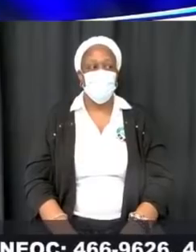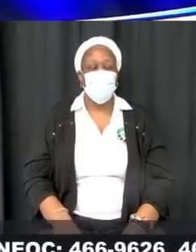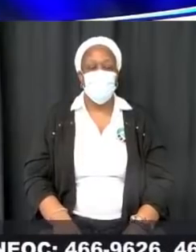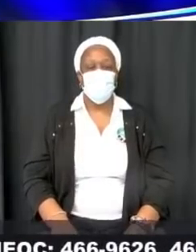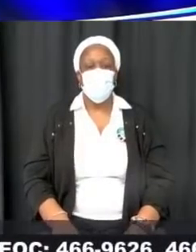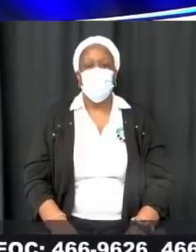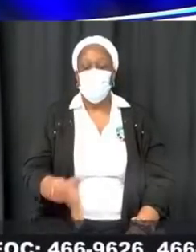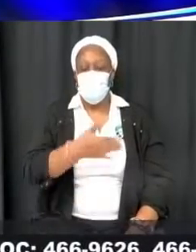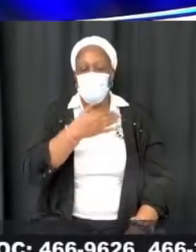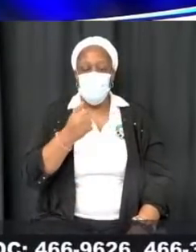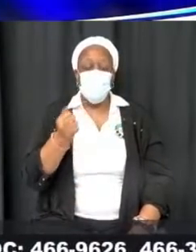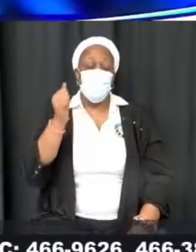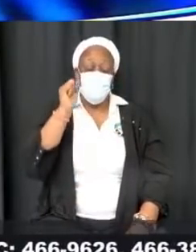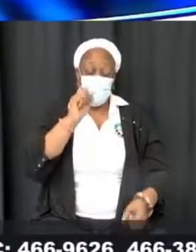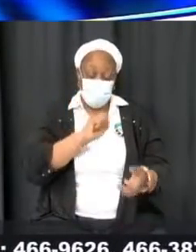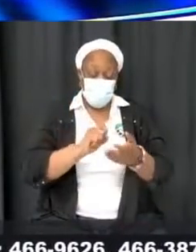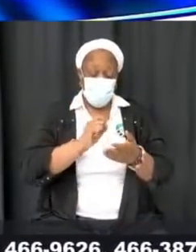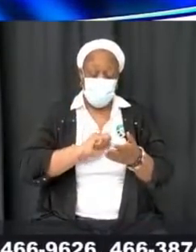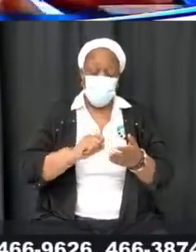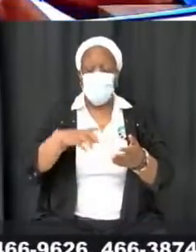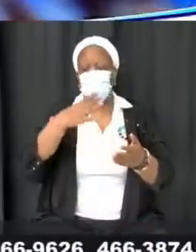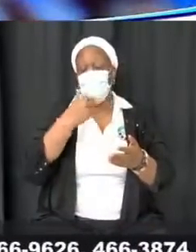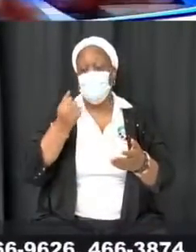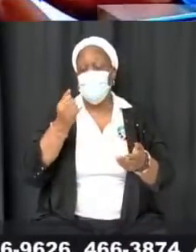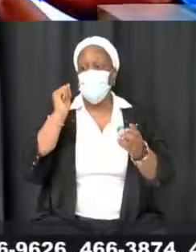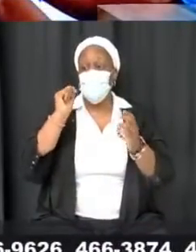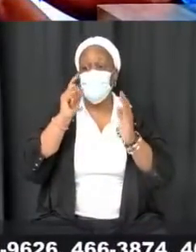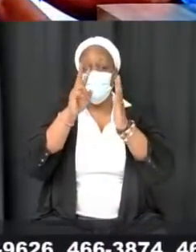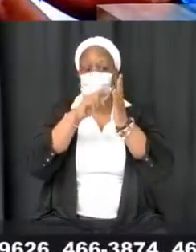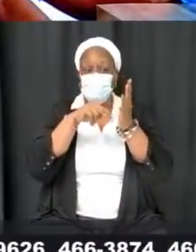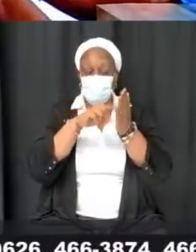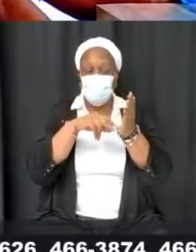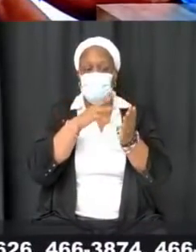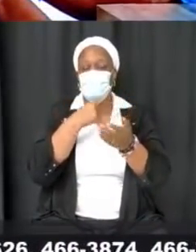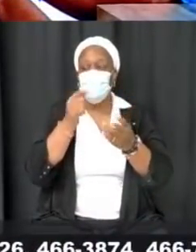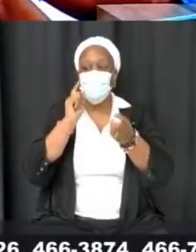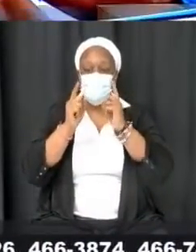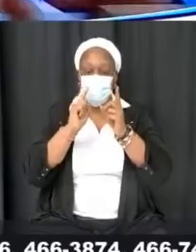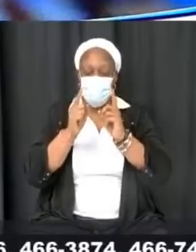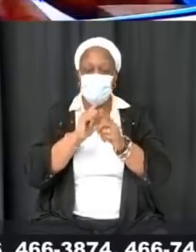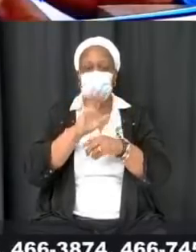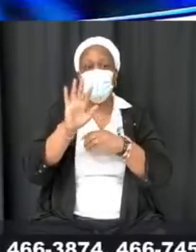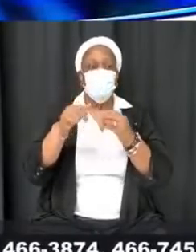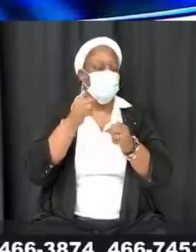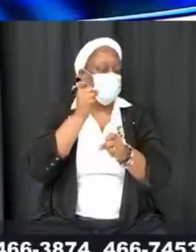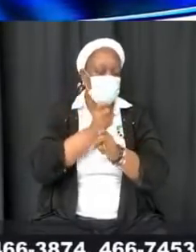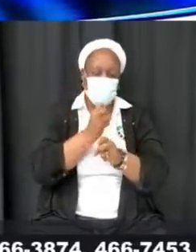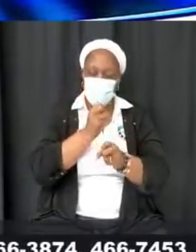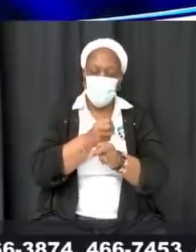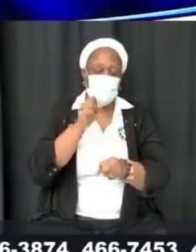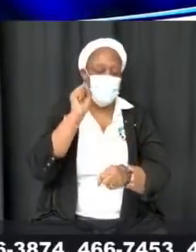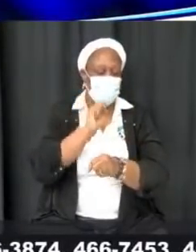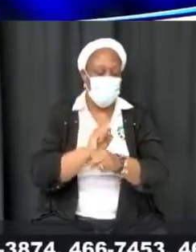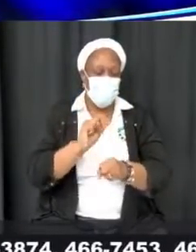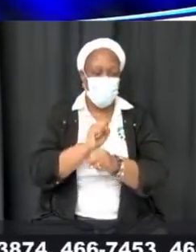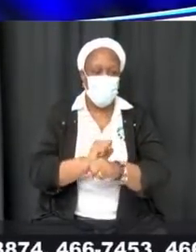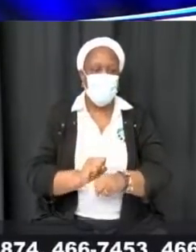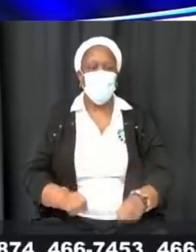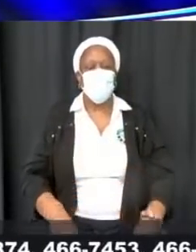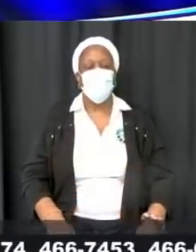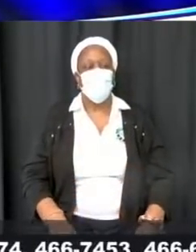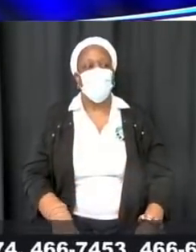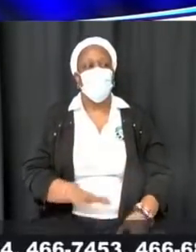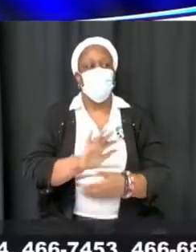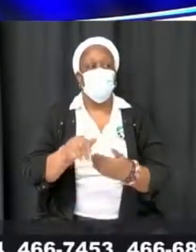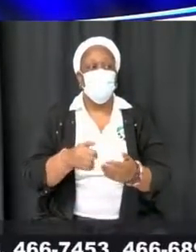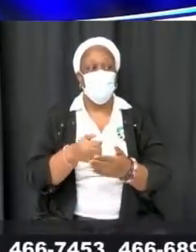works very, very hard. All those reports that we get in terms of the situation report and the vaccination reports,